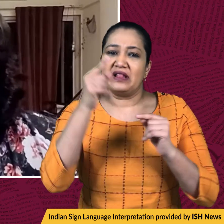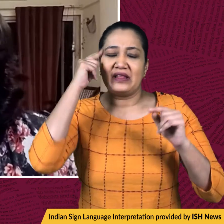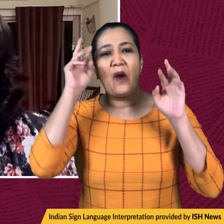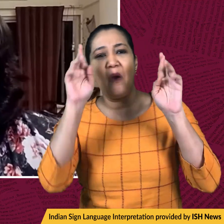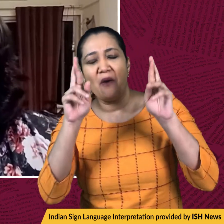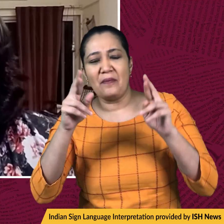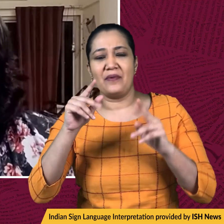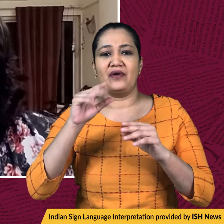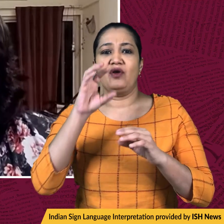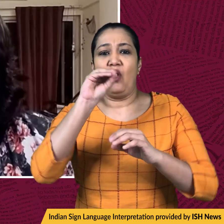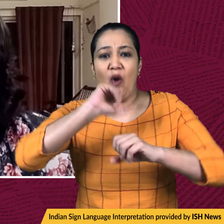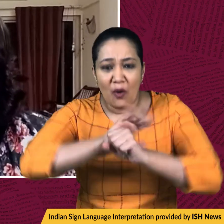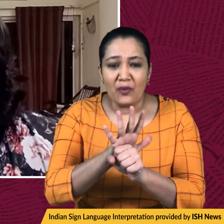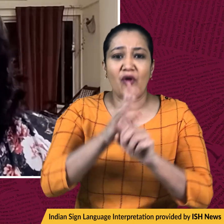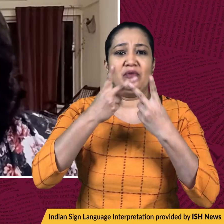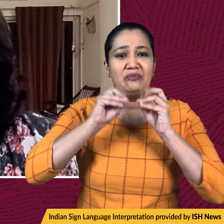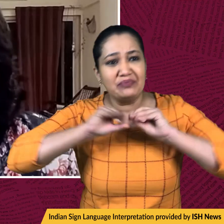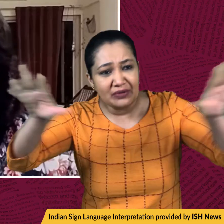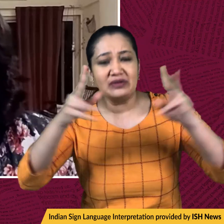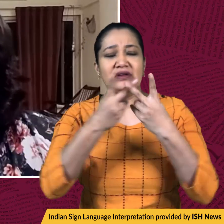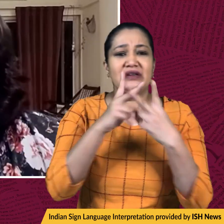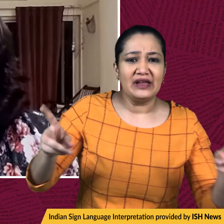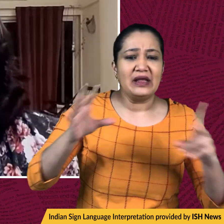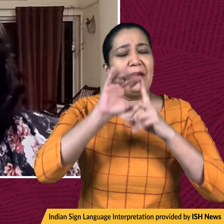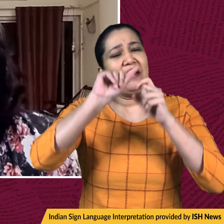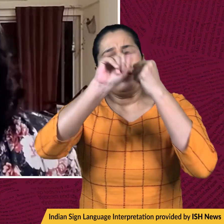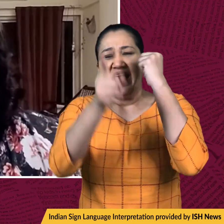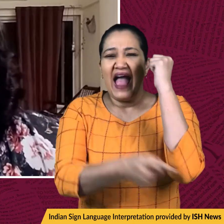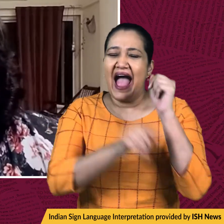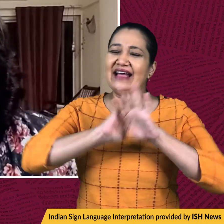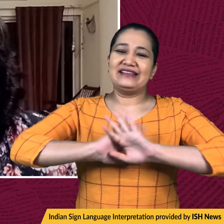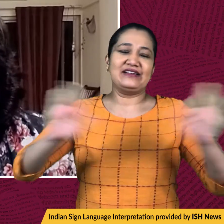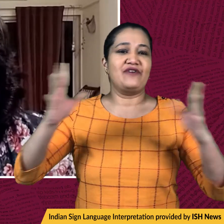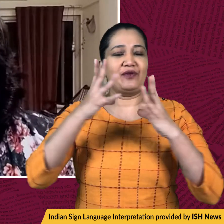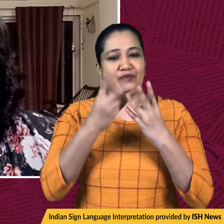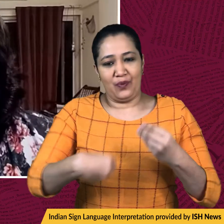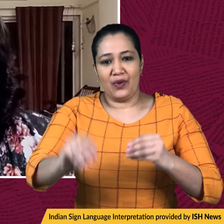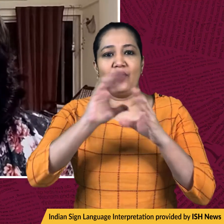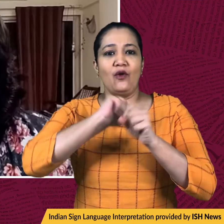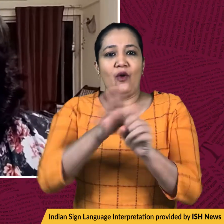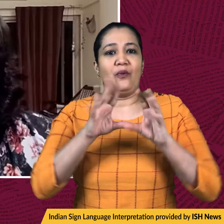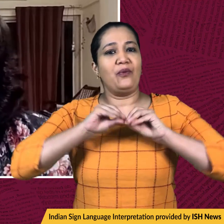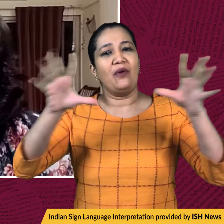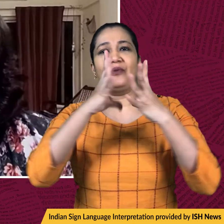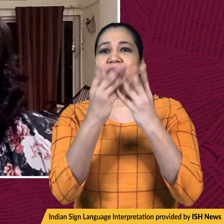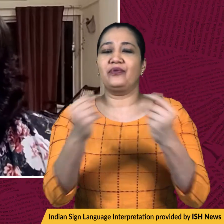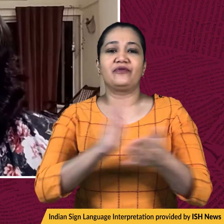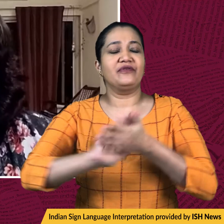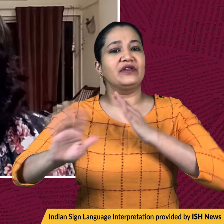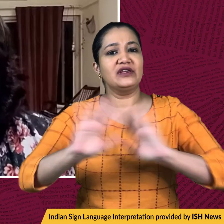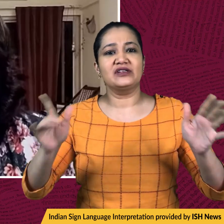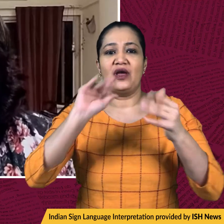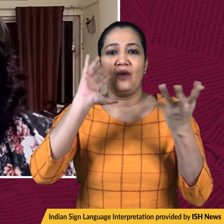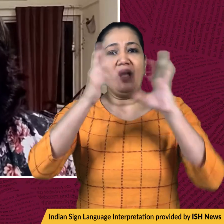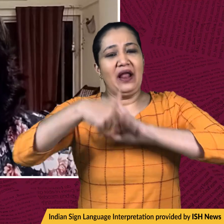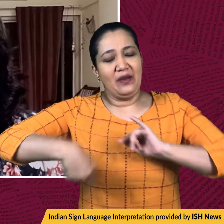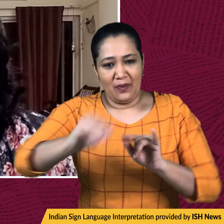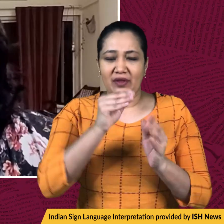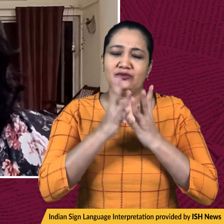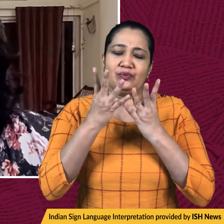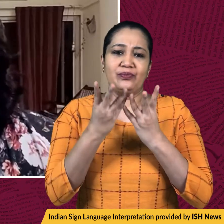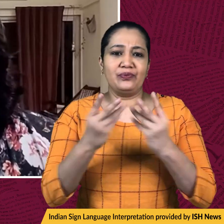to assume that the highly transmissible Omicron was the last variant to emerge and that the world was in the